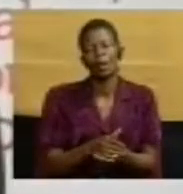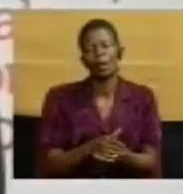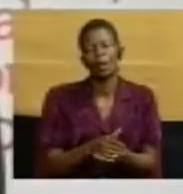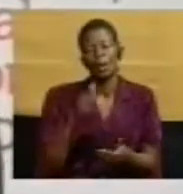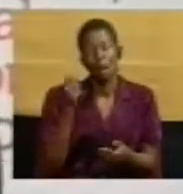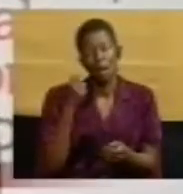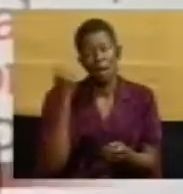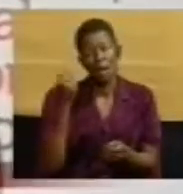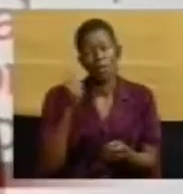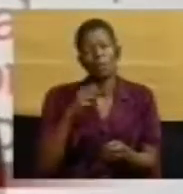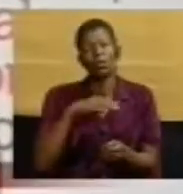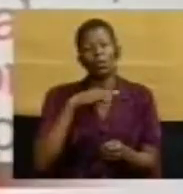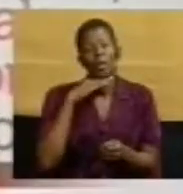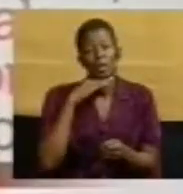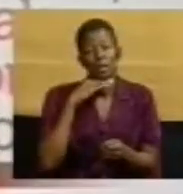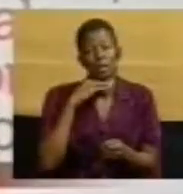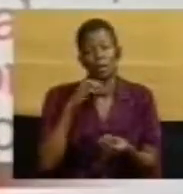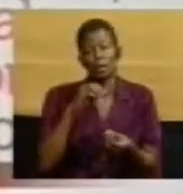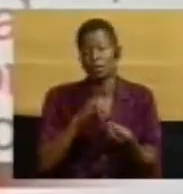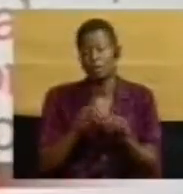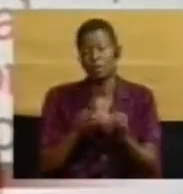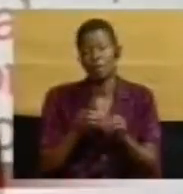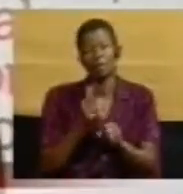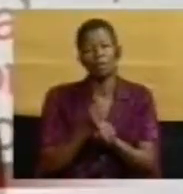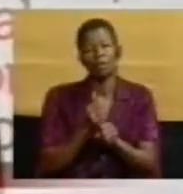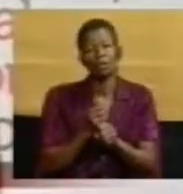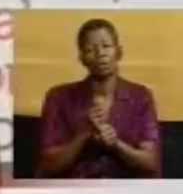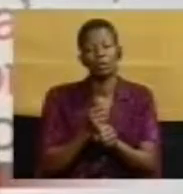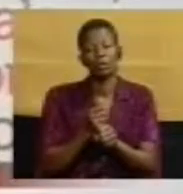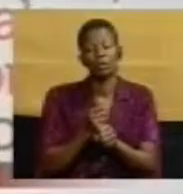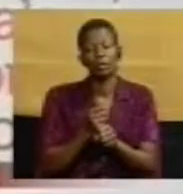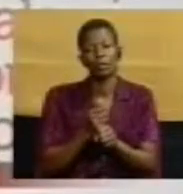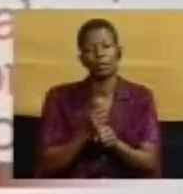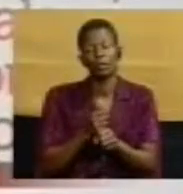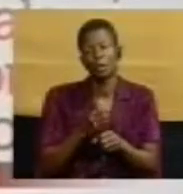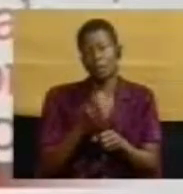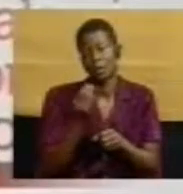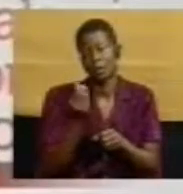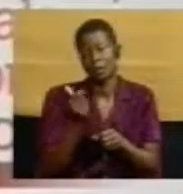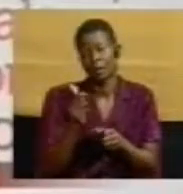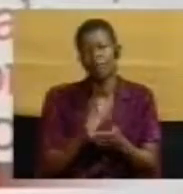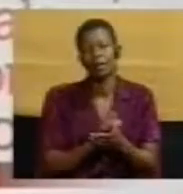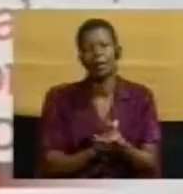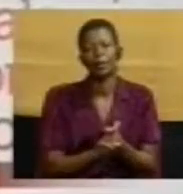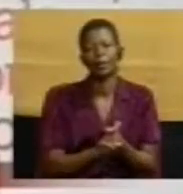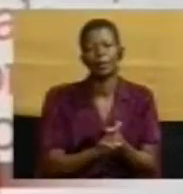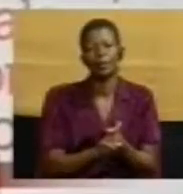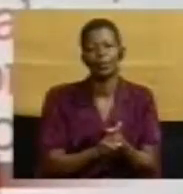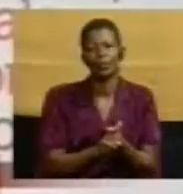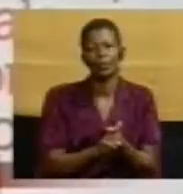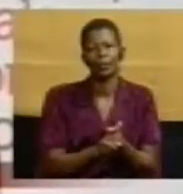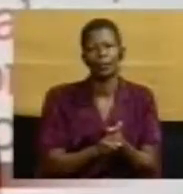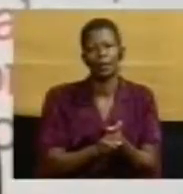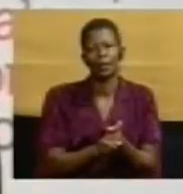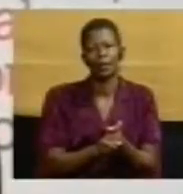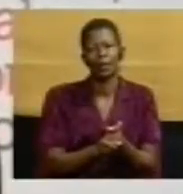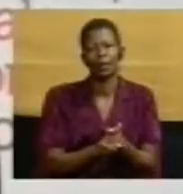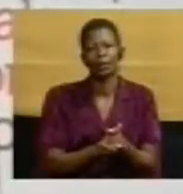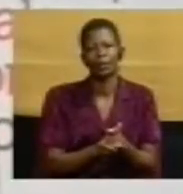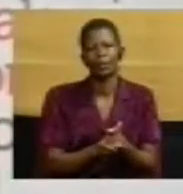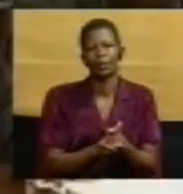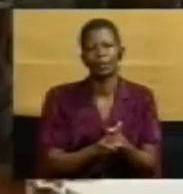potential, but the immediate challenge over the next year is to stabilize the macroeconomic situation and lay the ground for